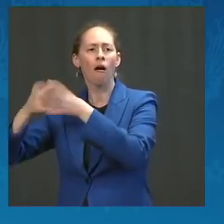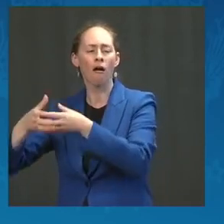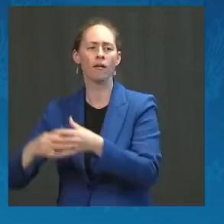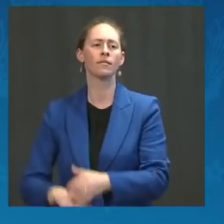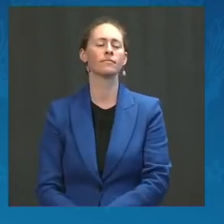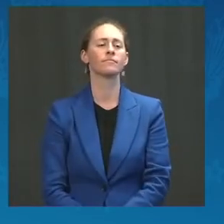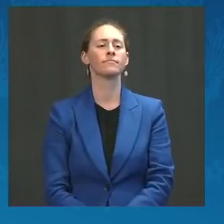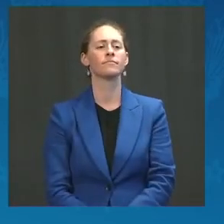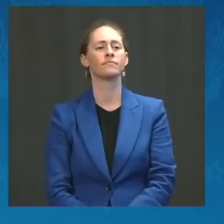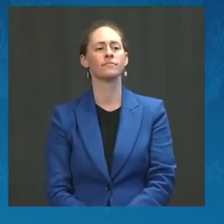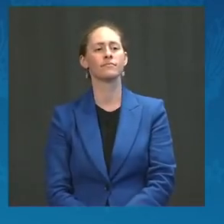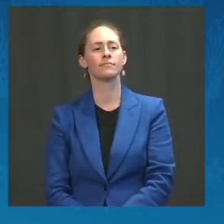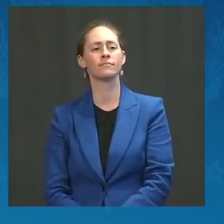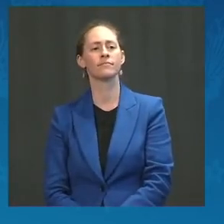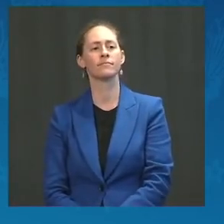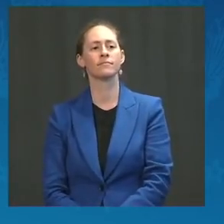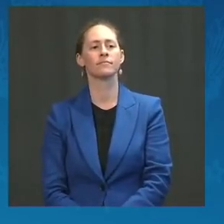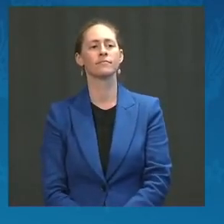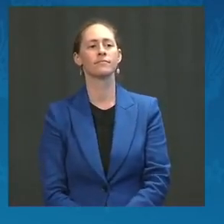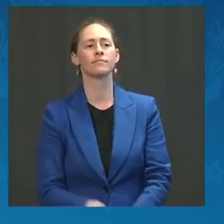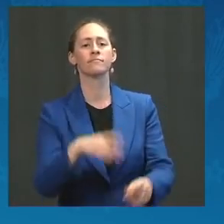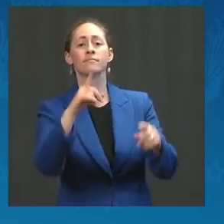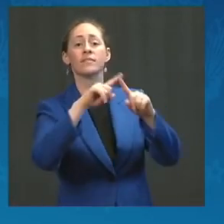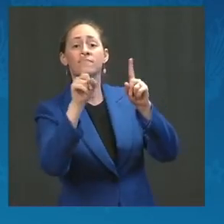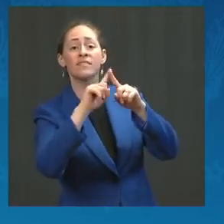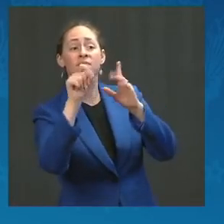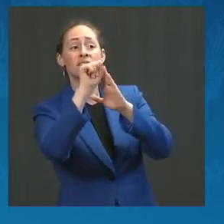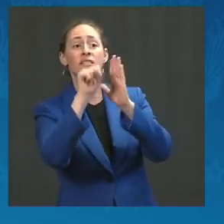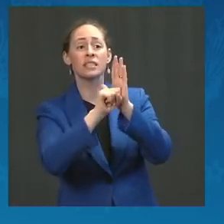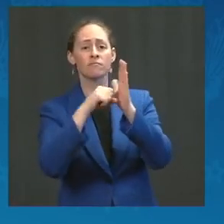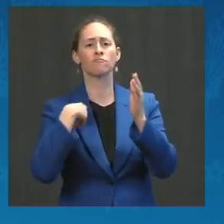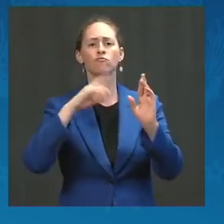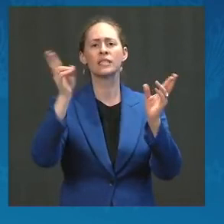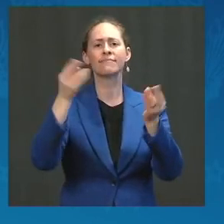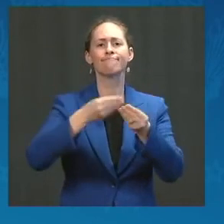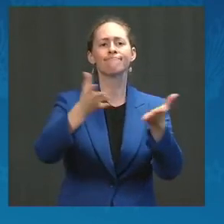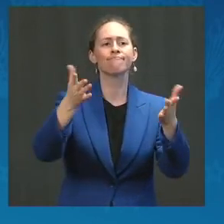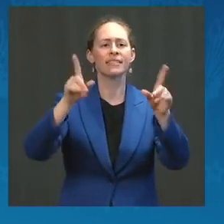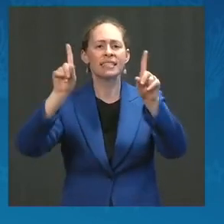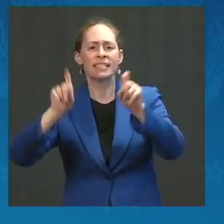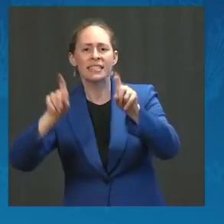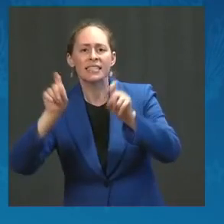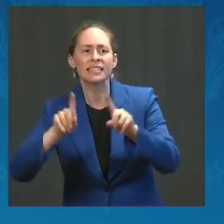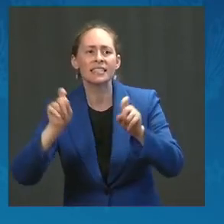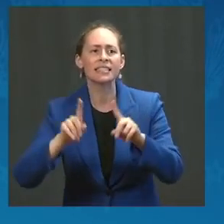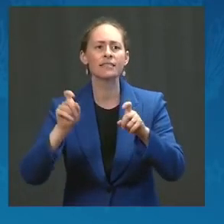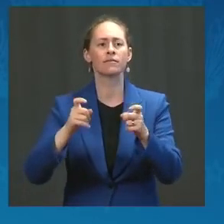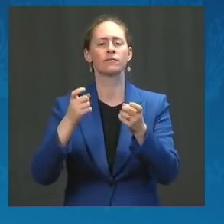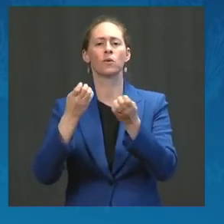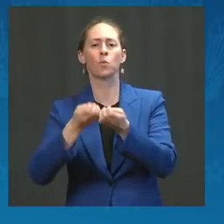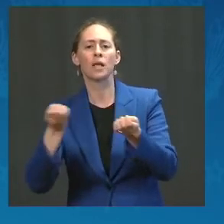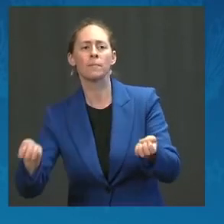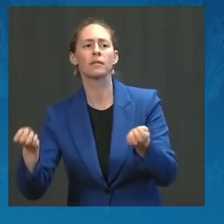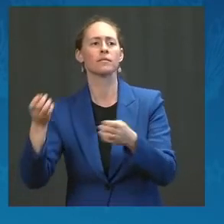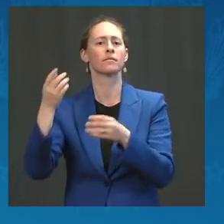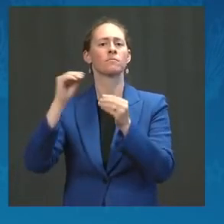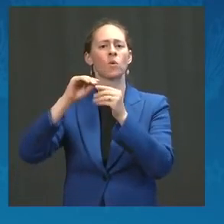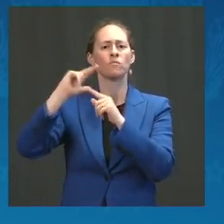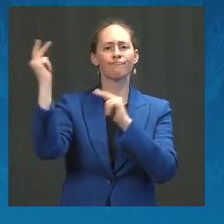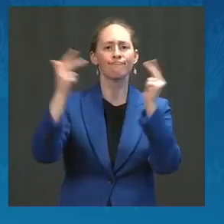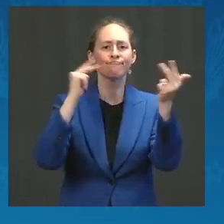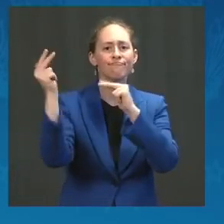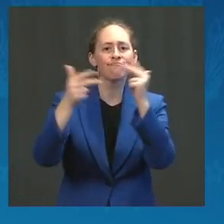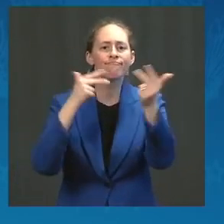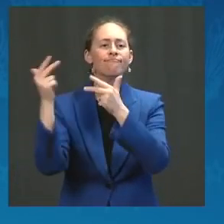treatments, protective equipment, personnel, mobile vaccination clinics to stem the surge